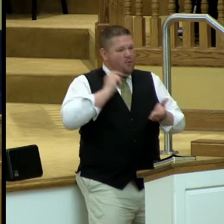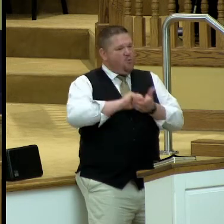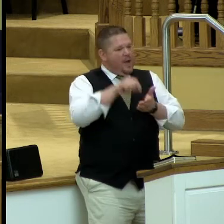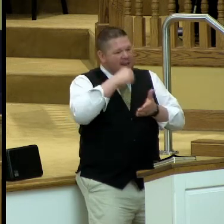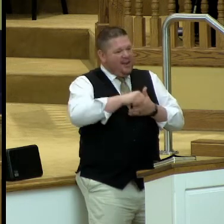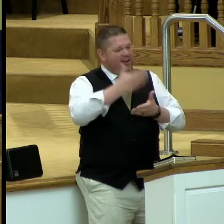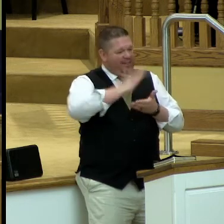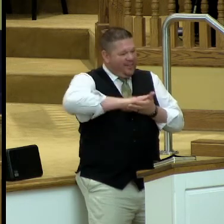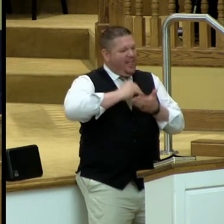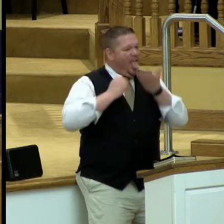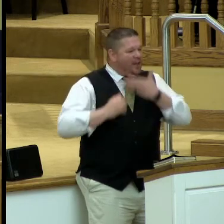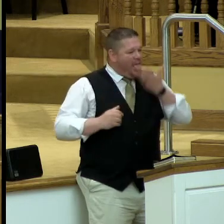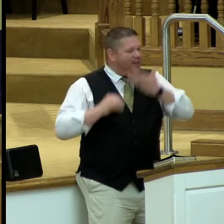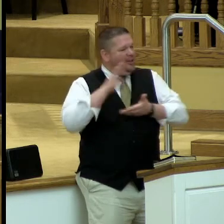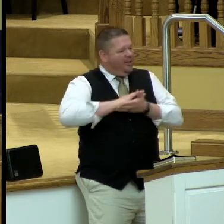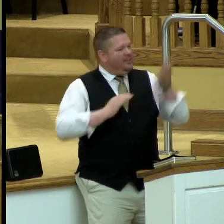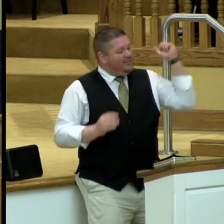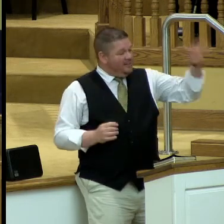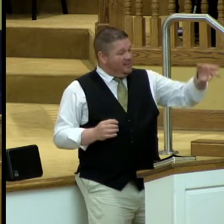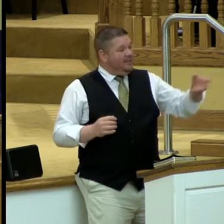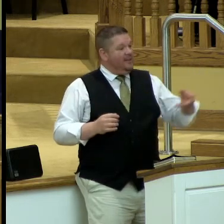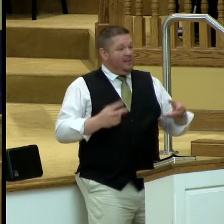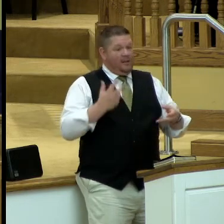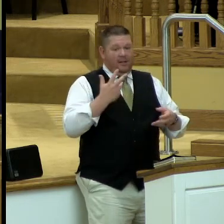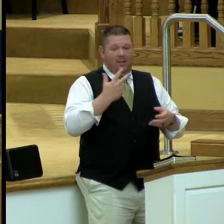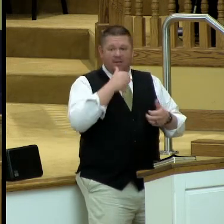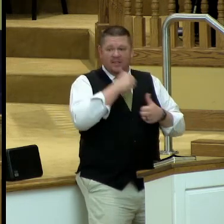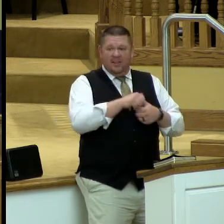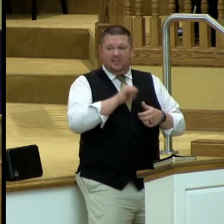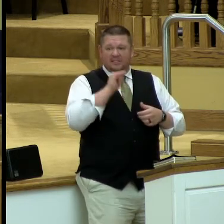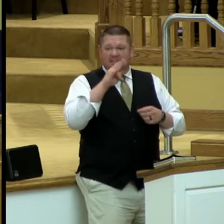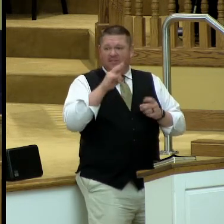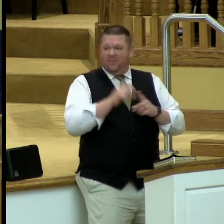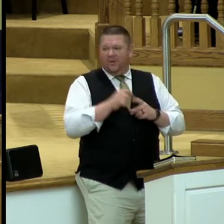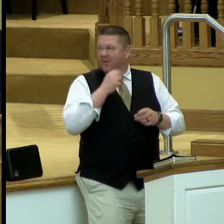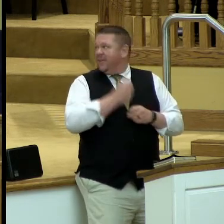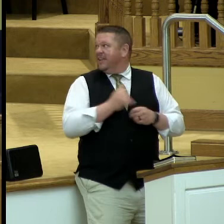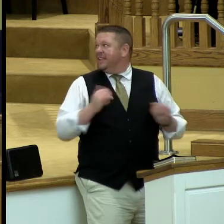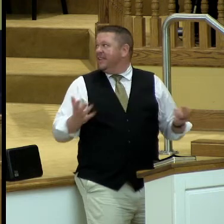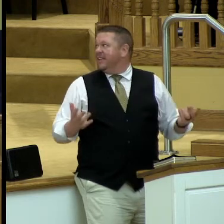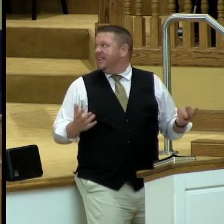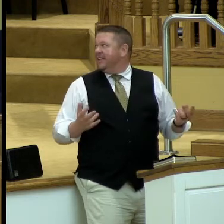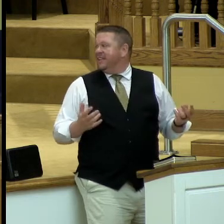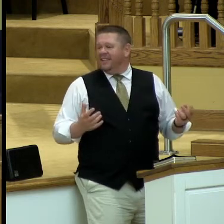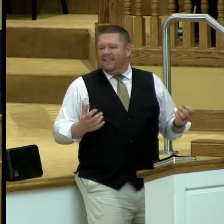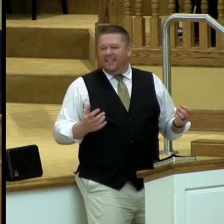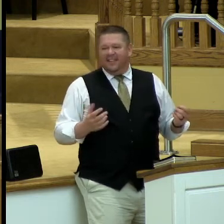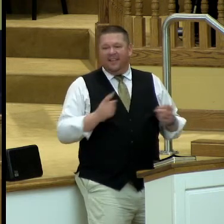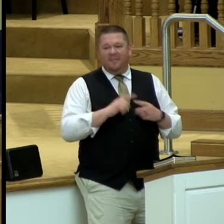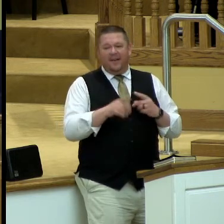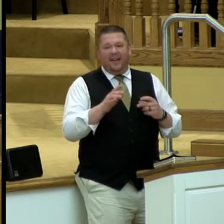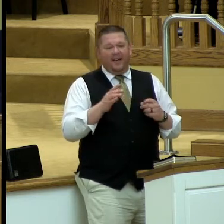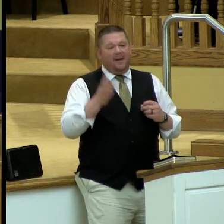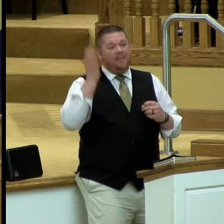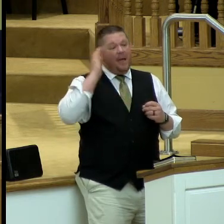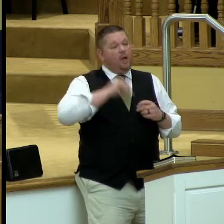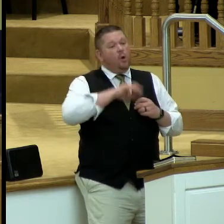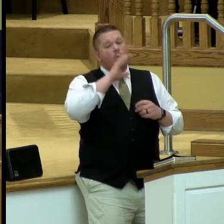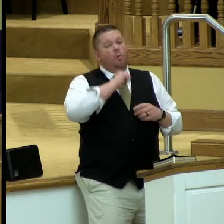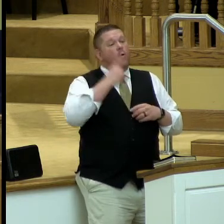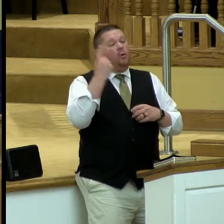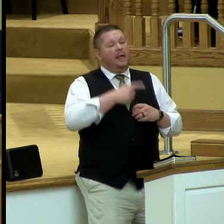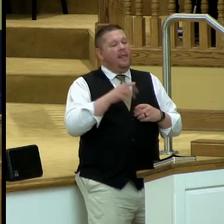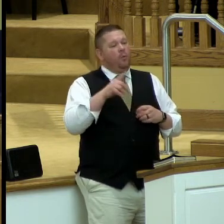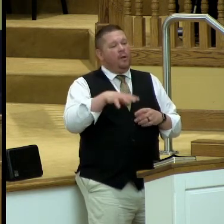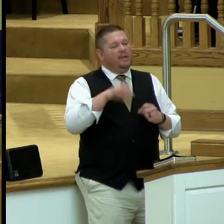that anymore. There's like three letters is 17 words. I don't get it. But back in the really